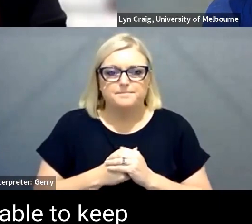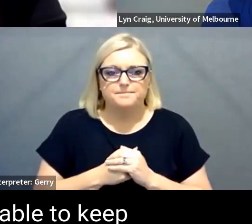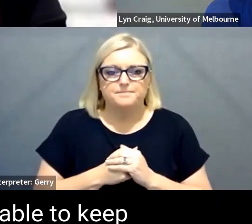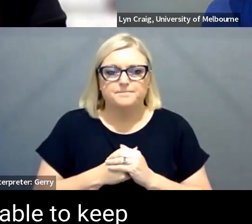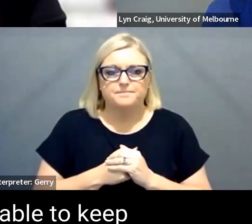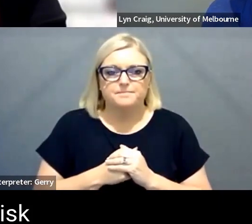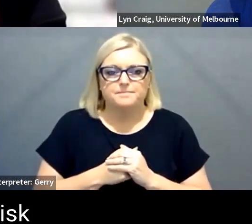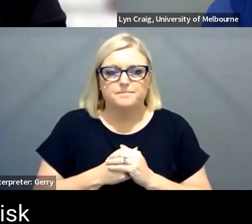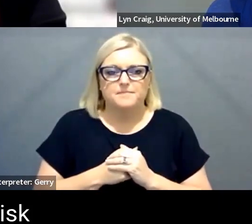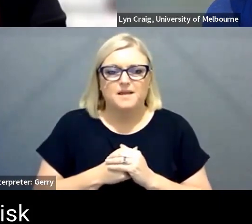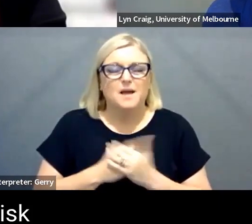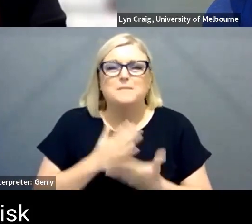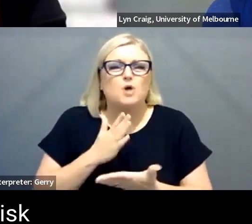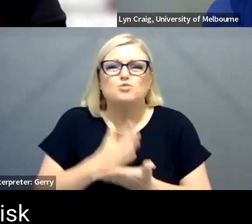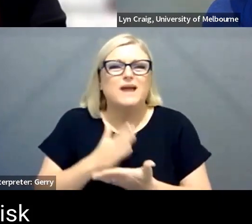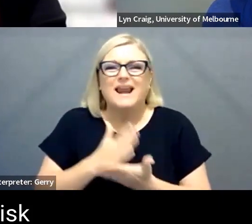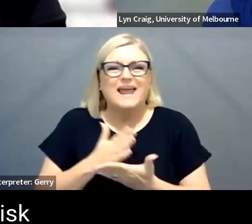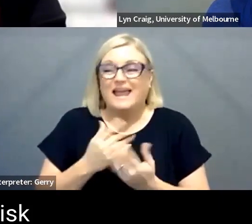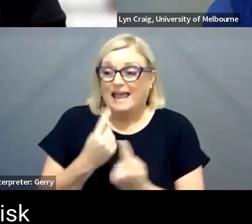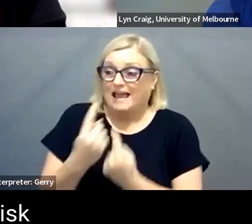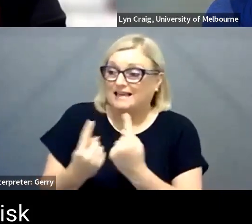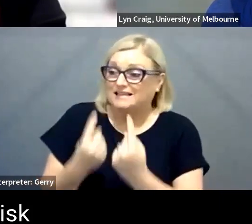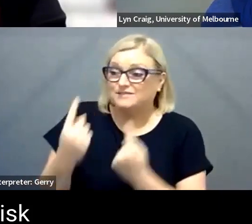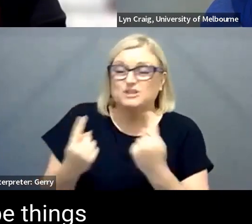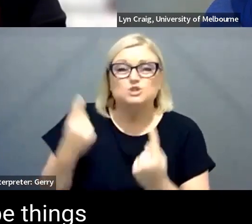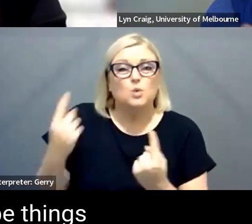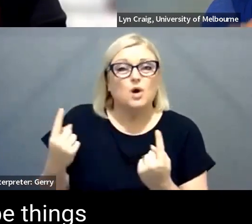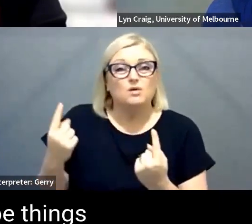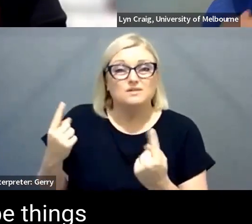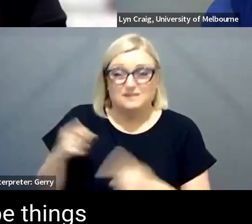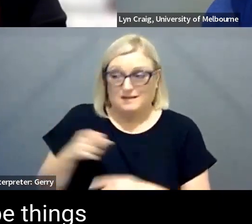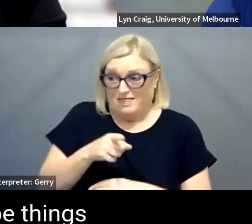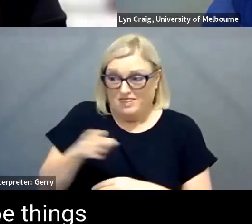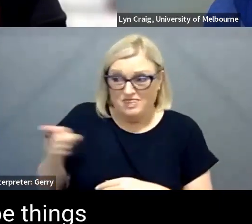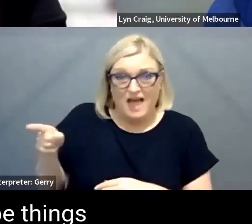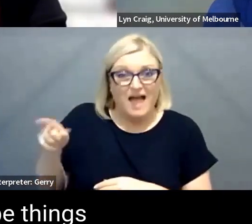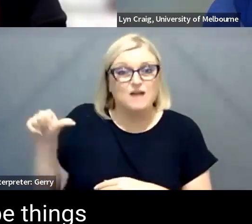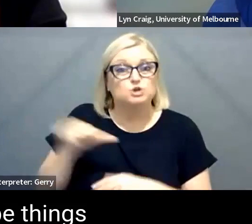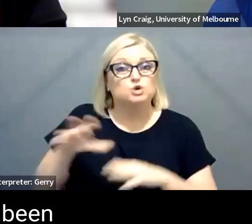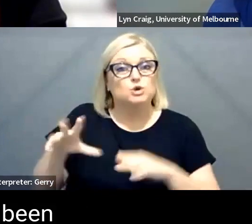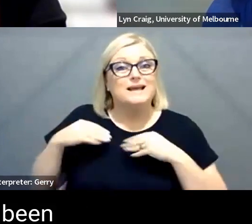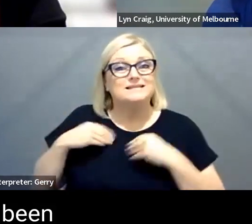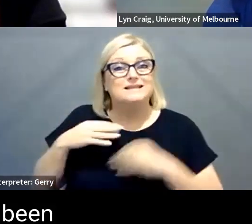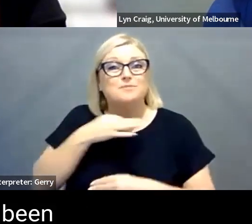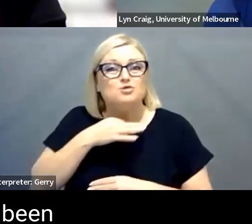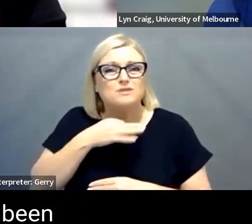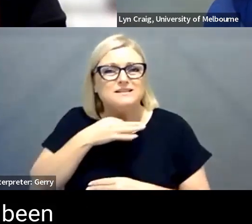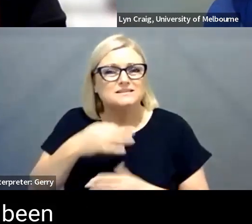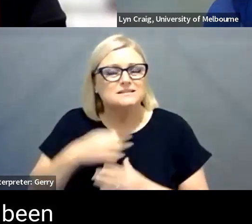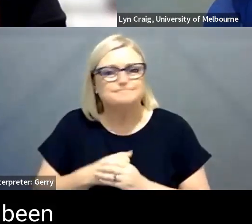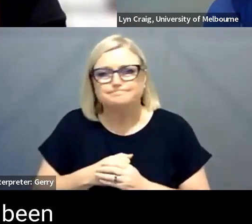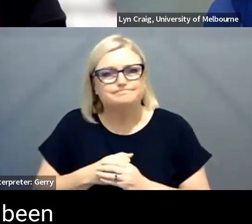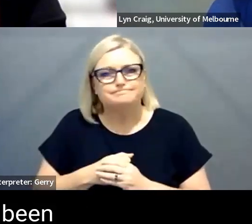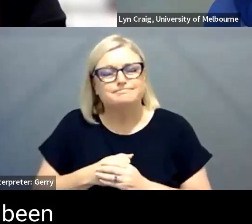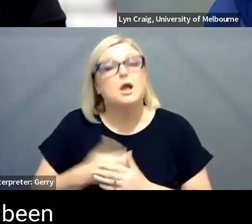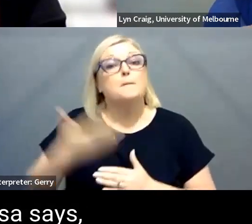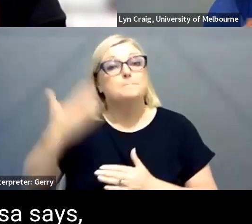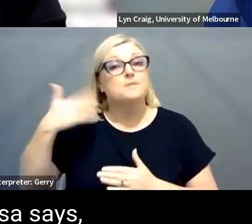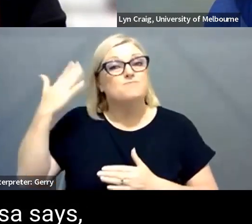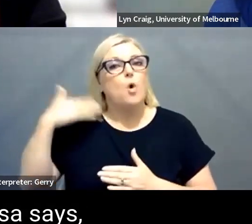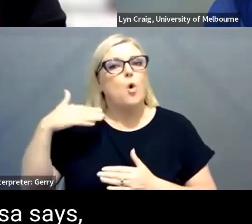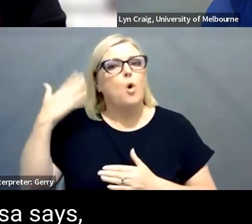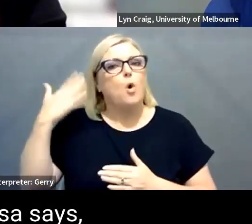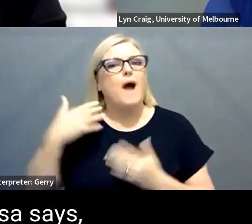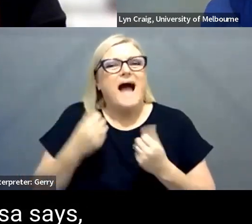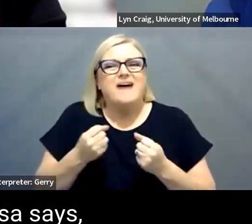making individuals take the risk of what's actually. There used to be things built in, and they've been systematically removed.